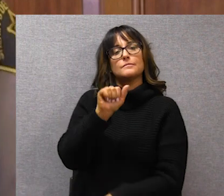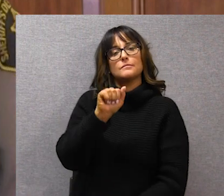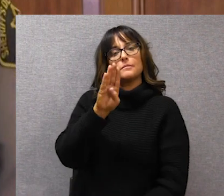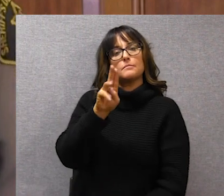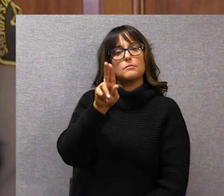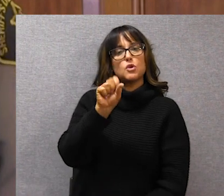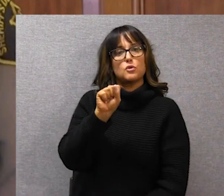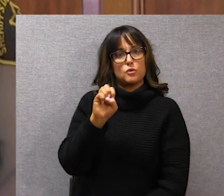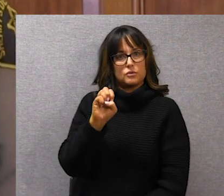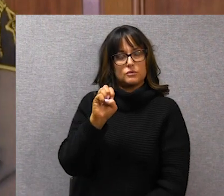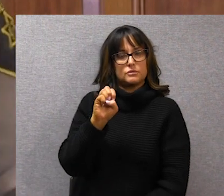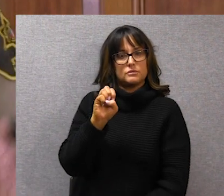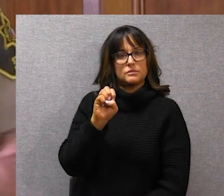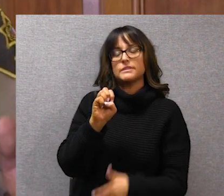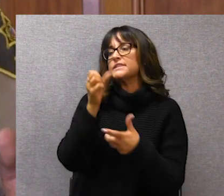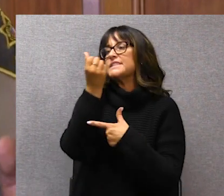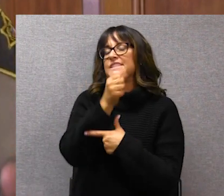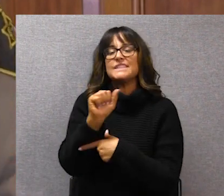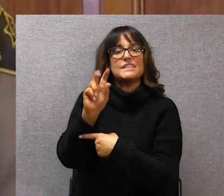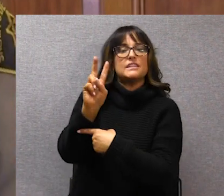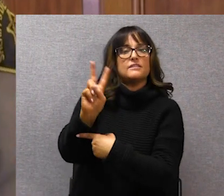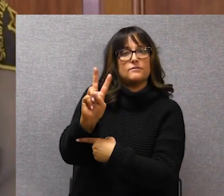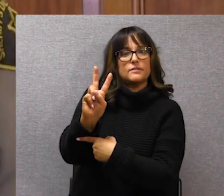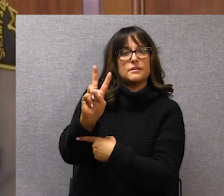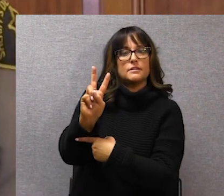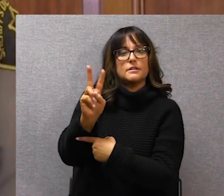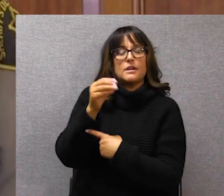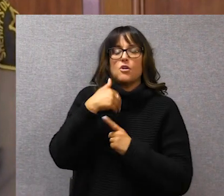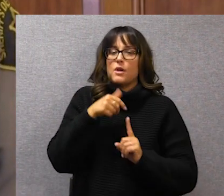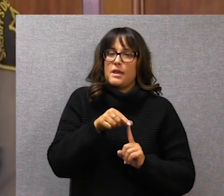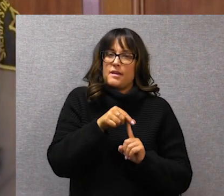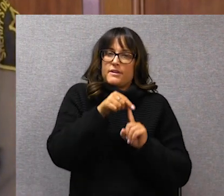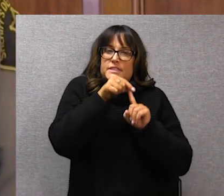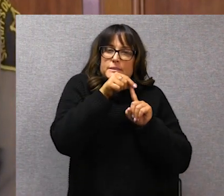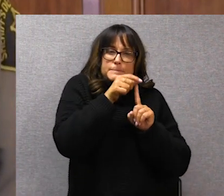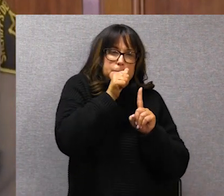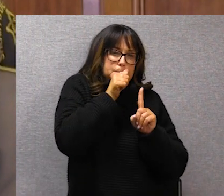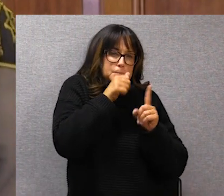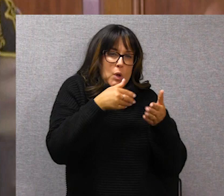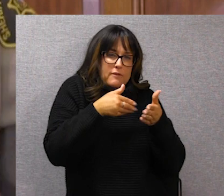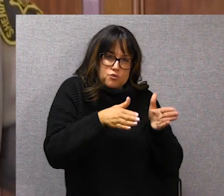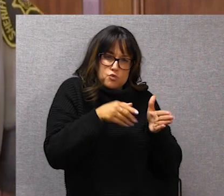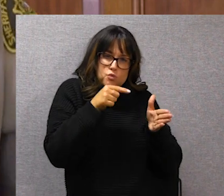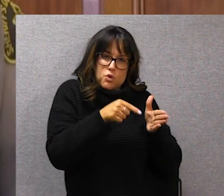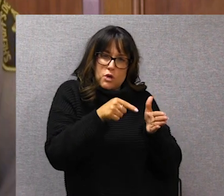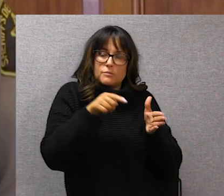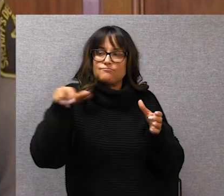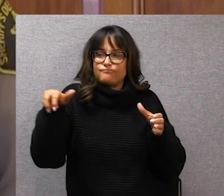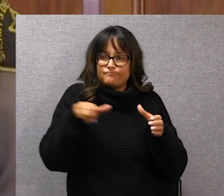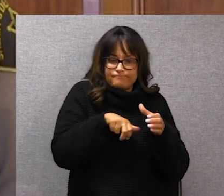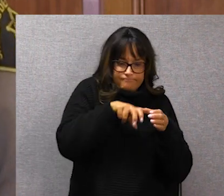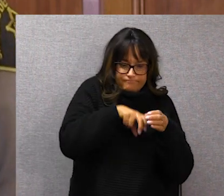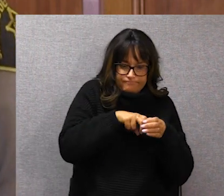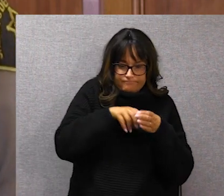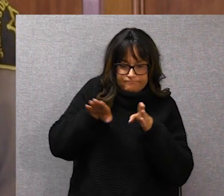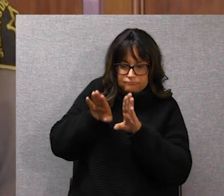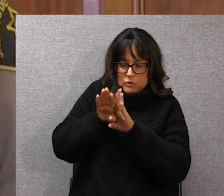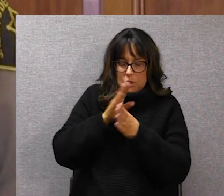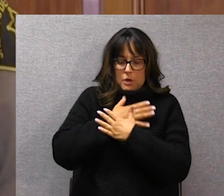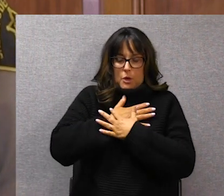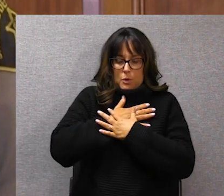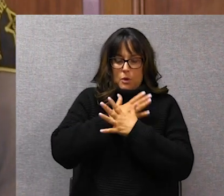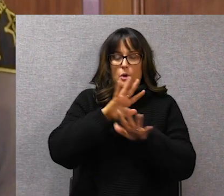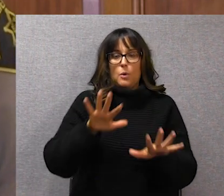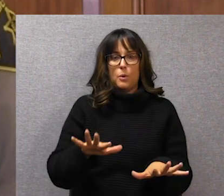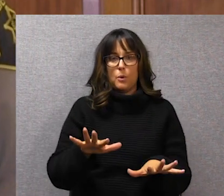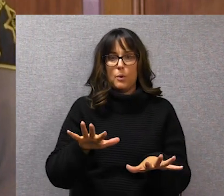abused, or any other victim that comes in there, we have what they call a private room where they can sit in, they